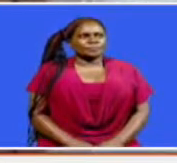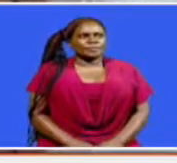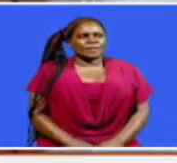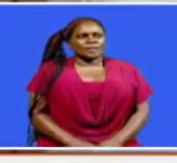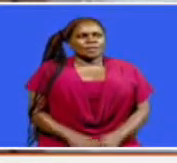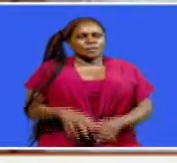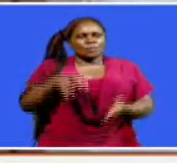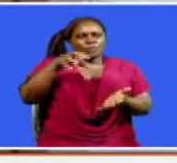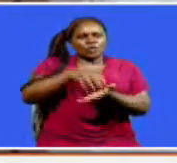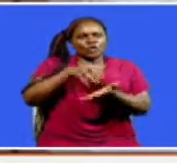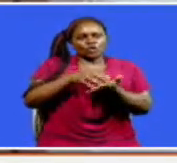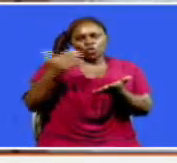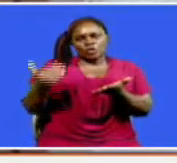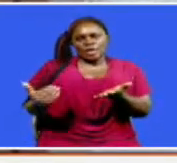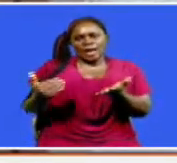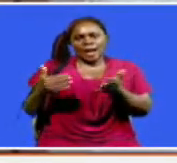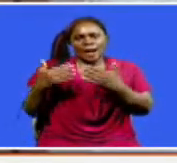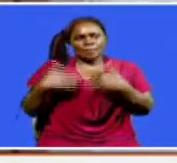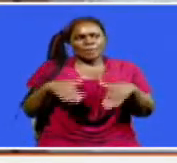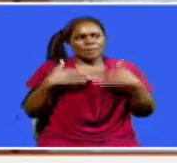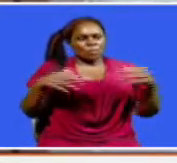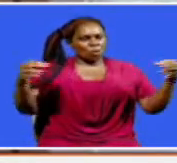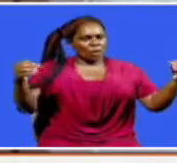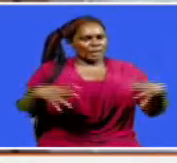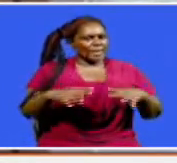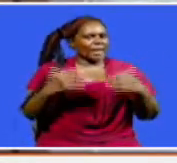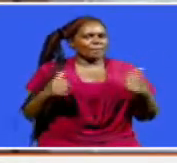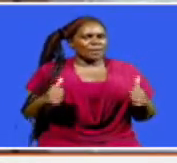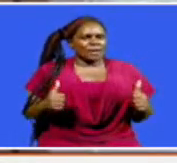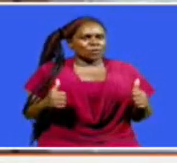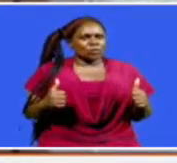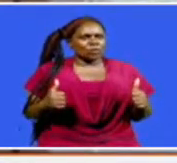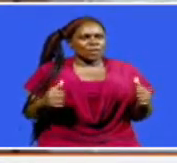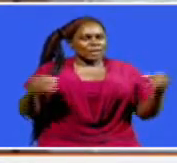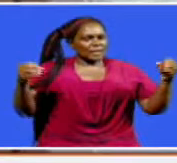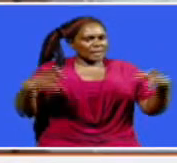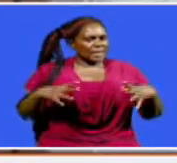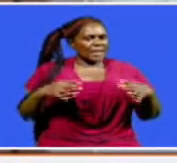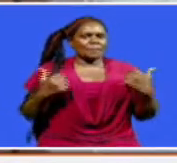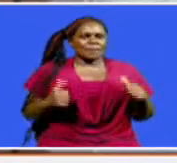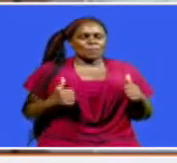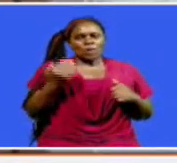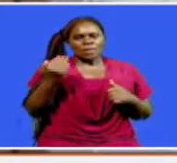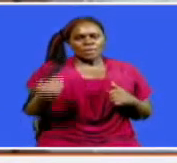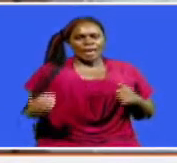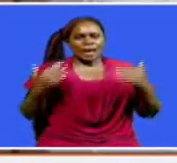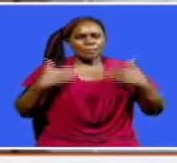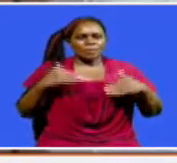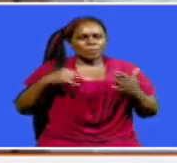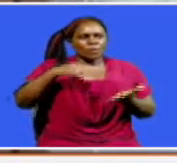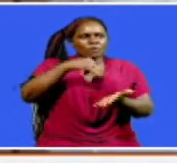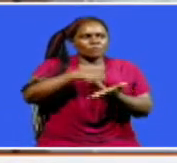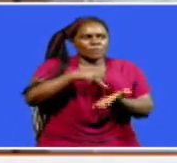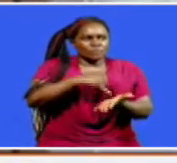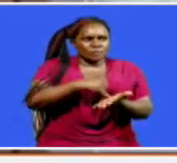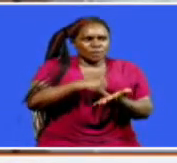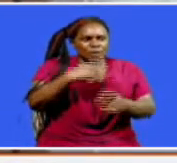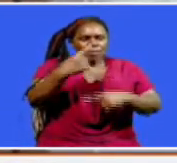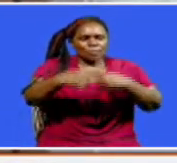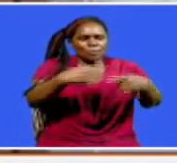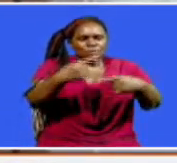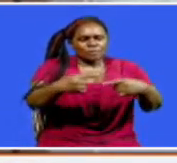space for young people hasn't really been clarified. It's not too clear. Young people's involvement in governance